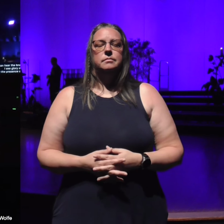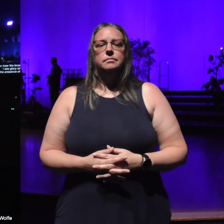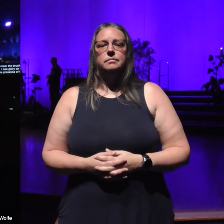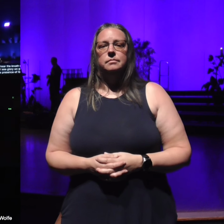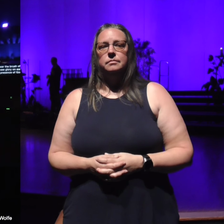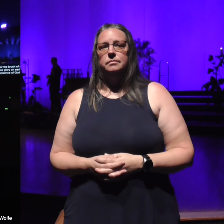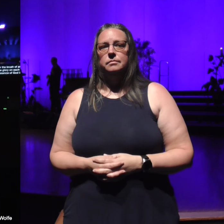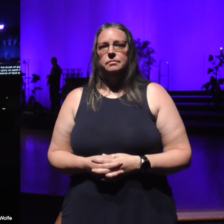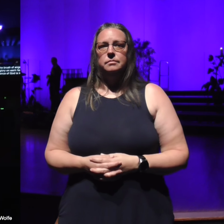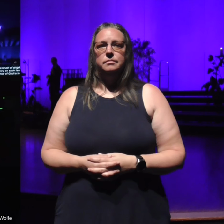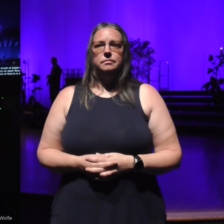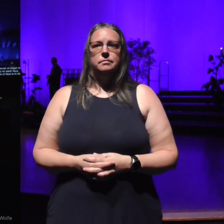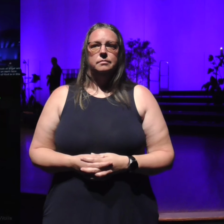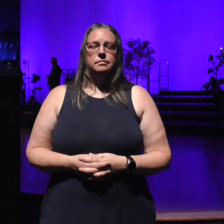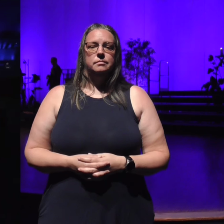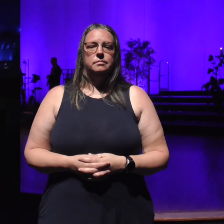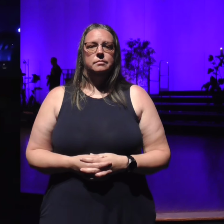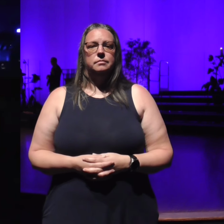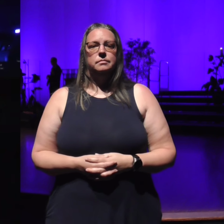place.